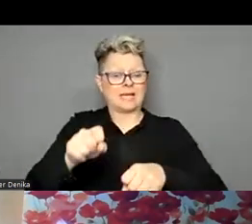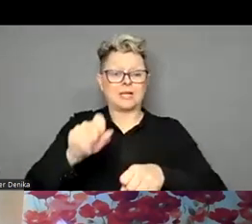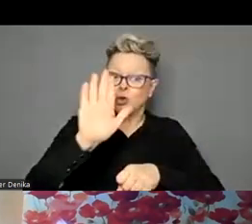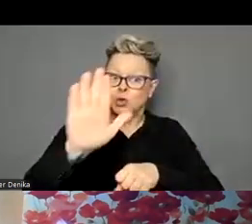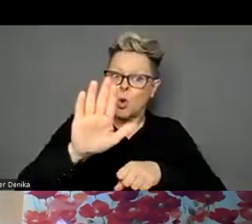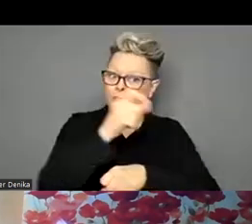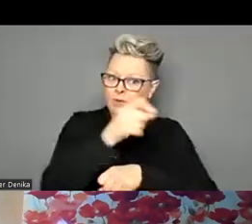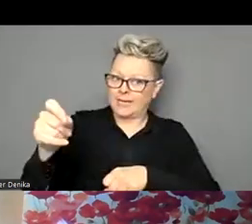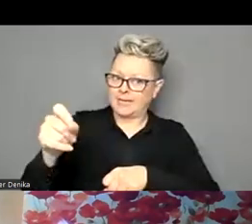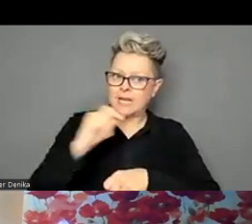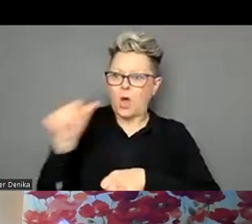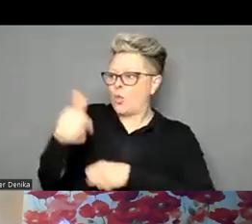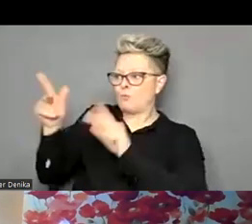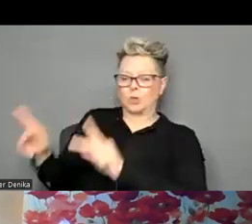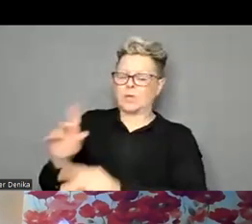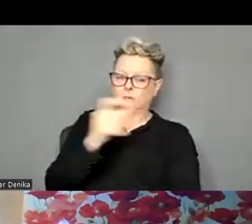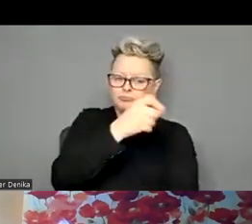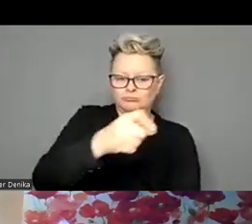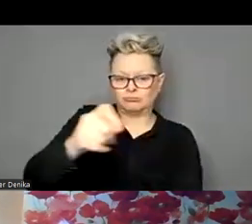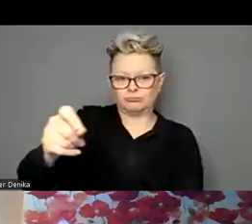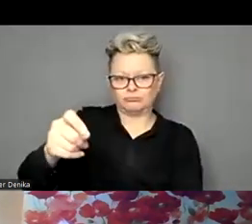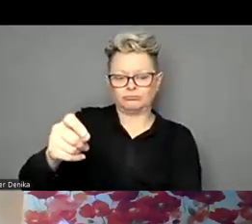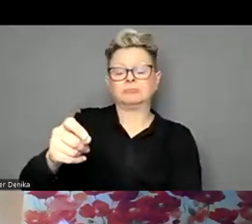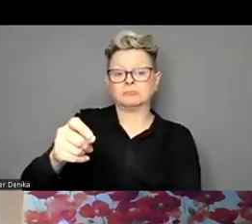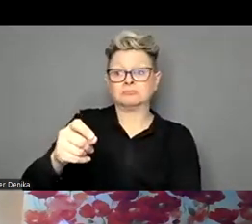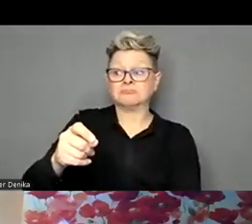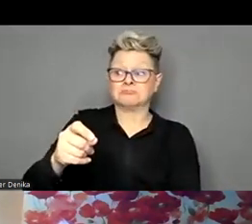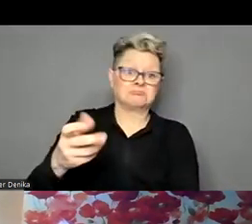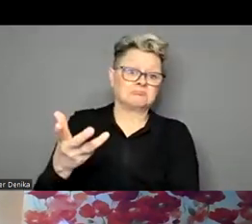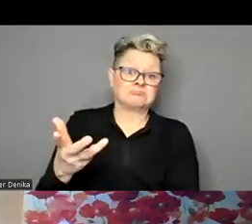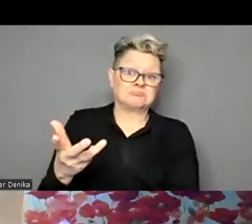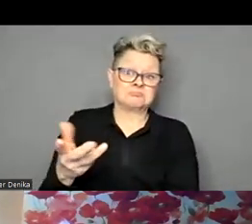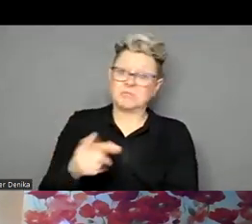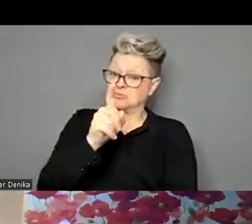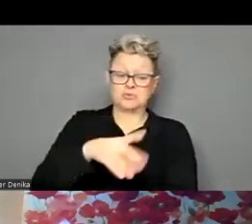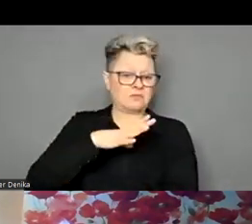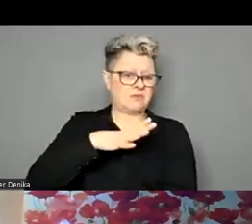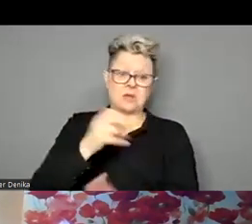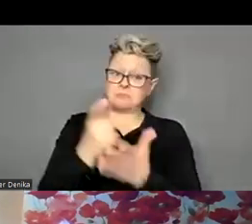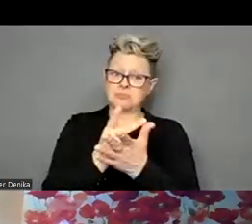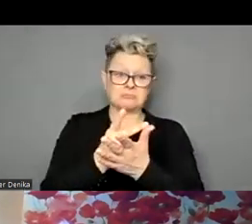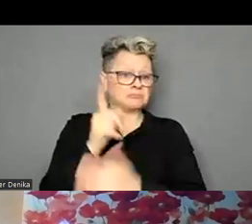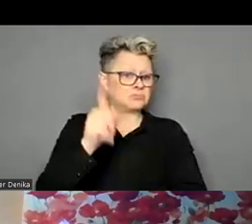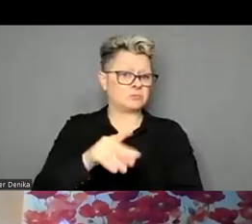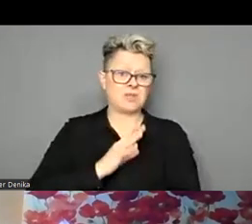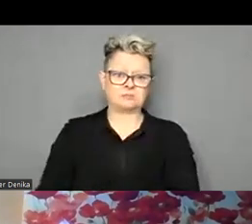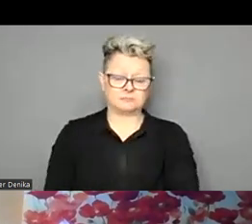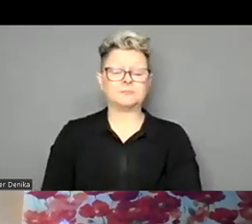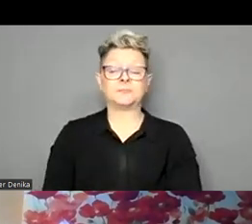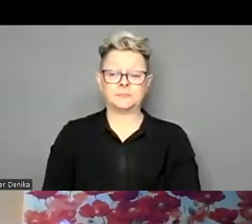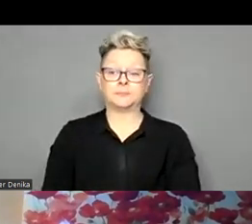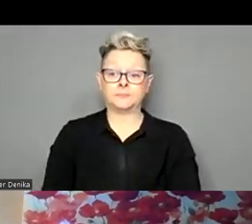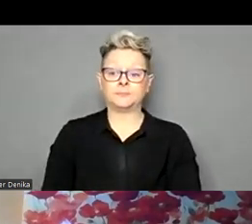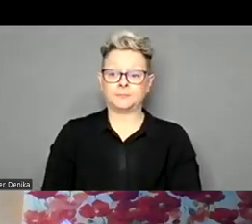it, then, you know, that should be enforceable to whatever degree your